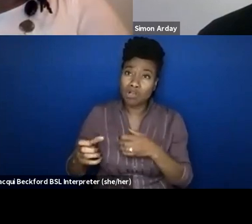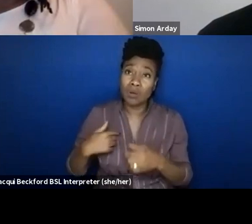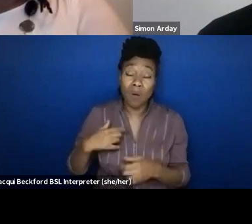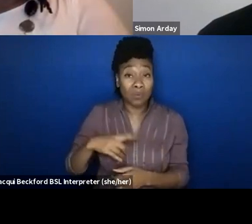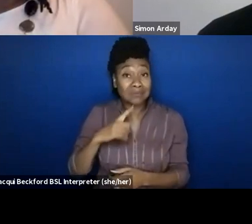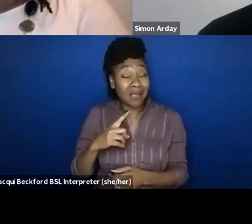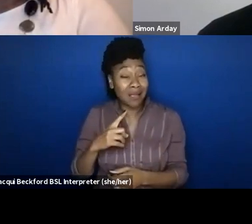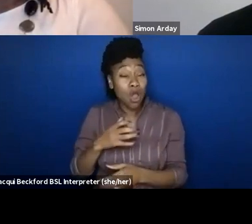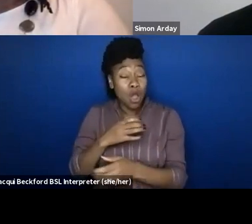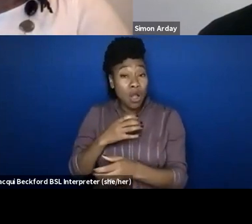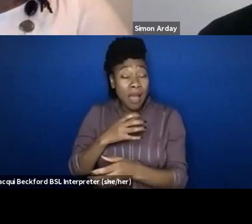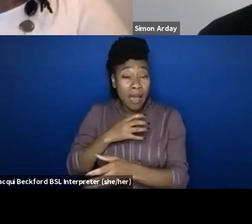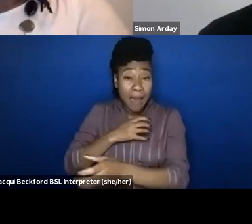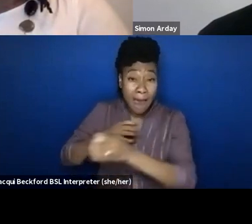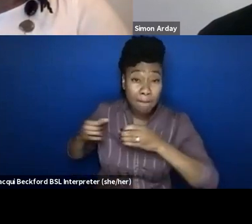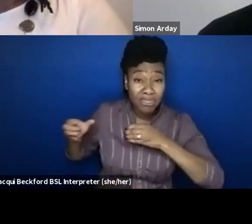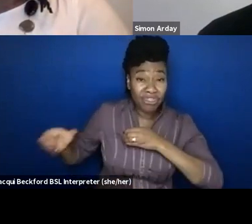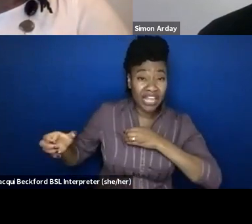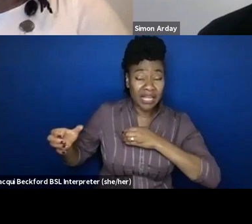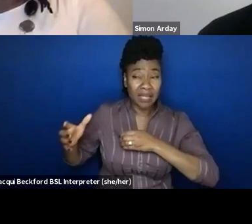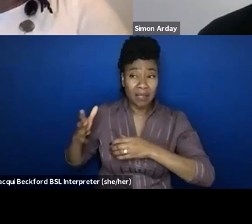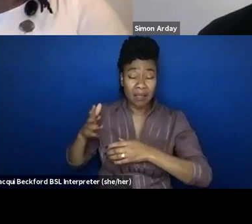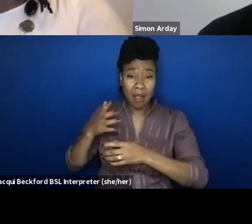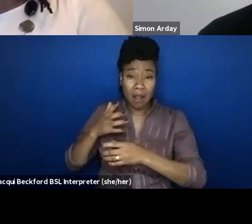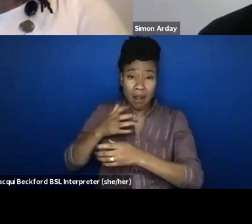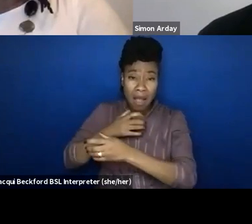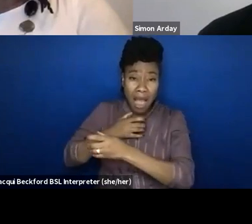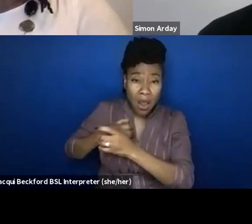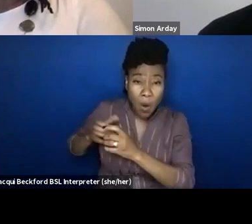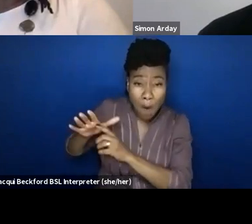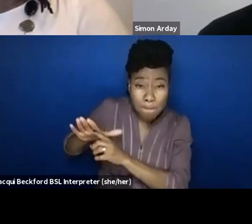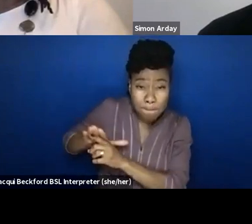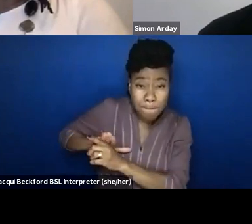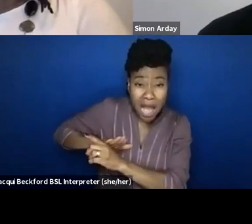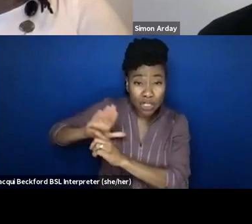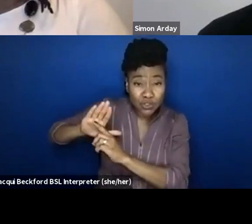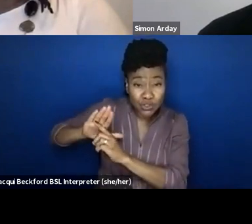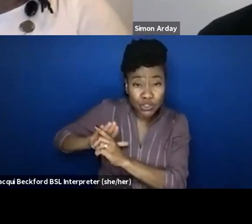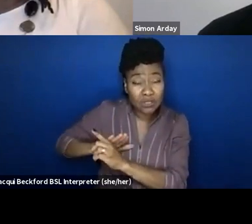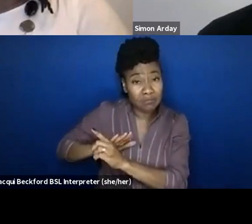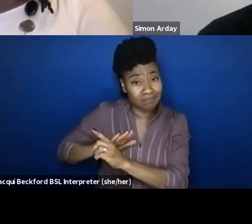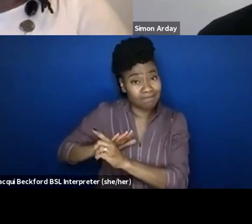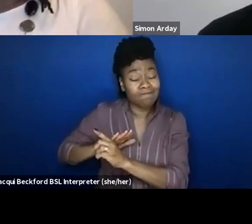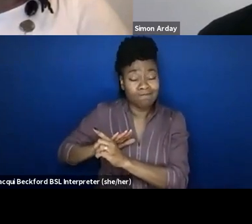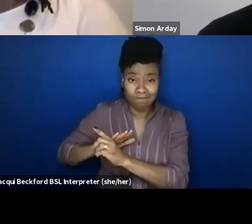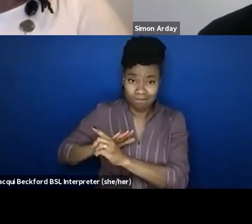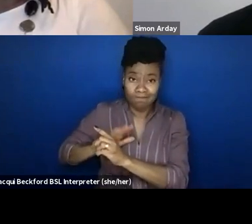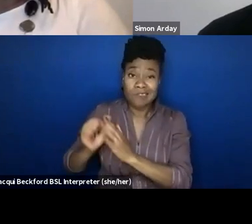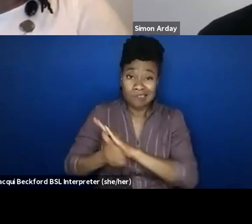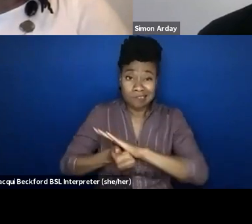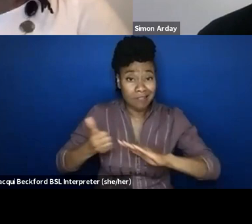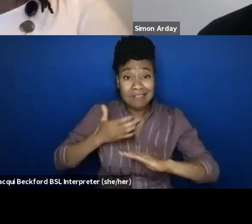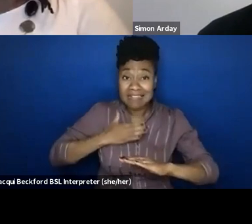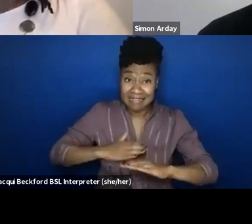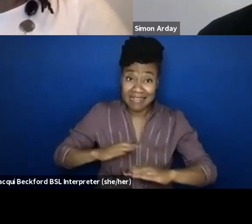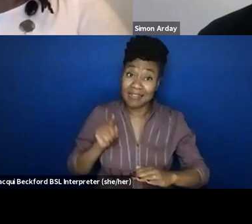Compassion and empathy, I think these are skills that are needed. Sometimes on the ward, nurses can be caught